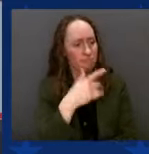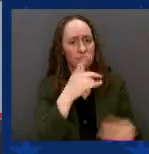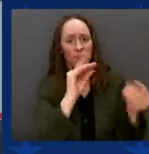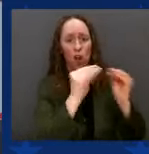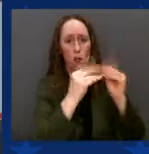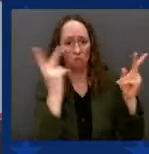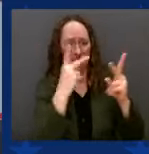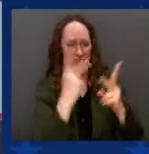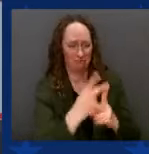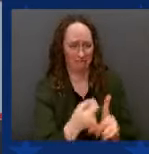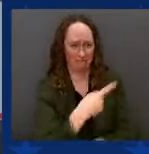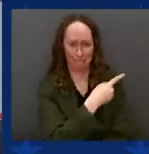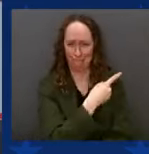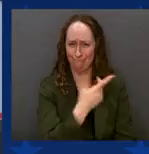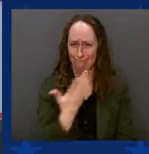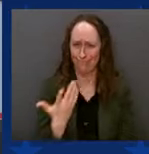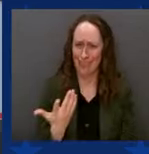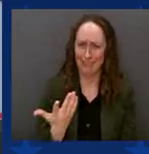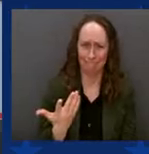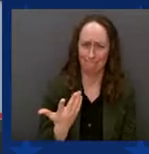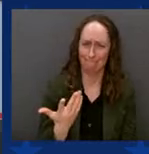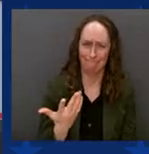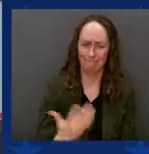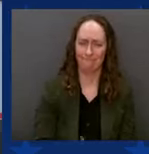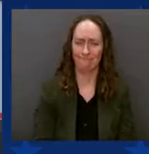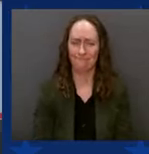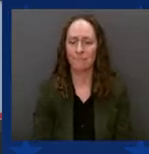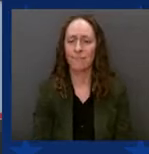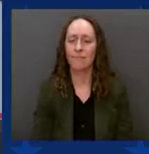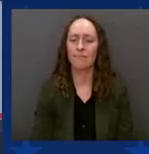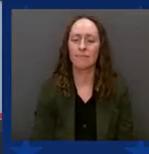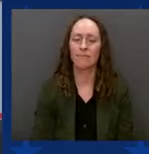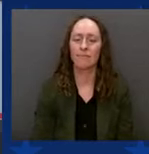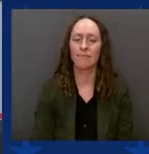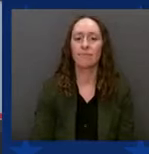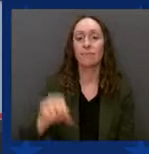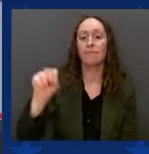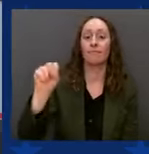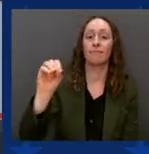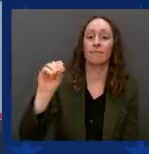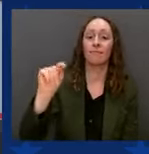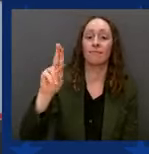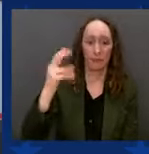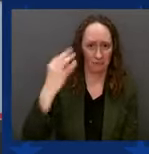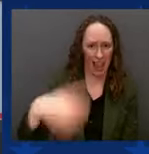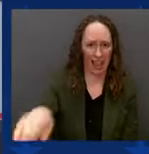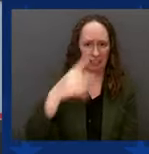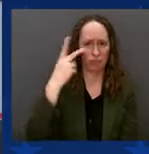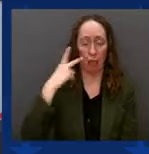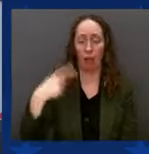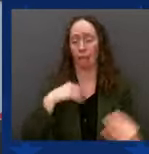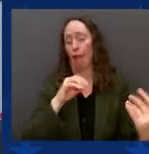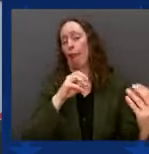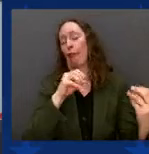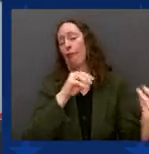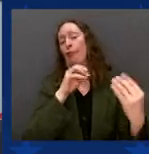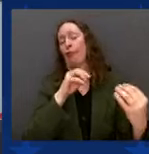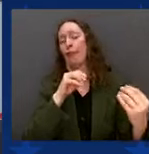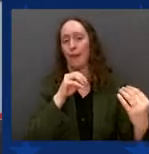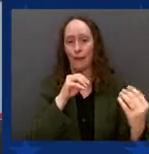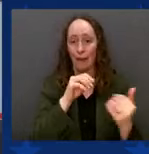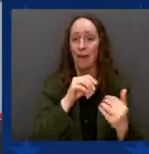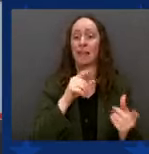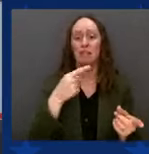MAGA Republicans and me through their shouting and unruliness. They seem to say they're not going to cut Social Security or Medicare. Well, like I